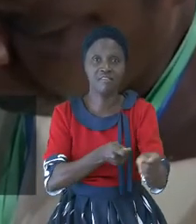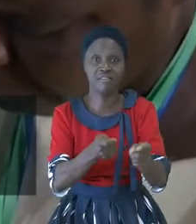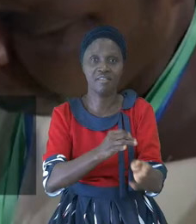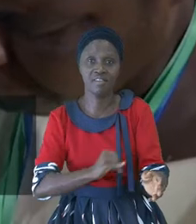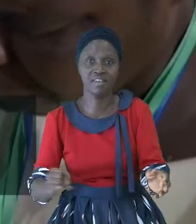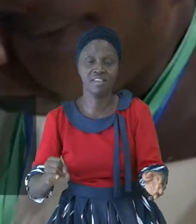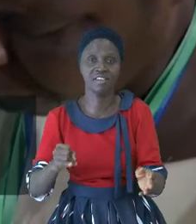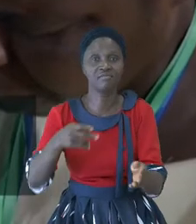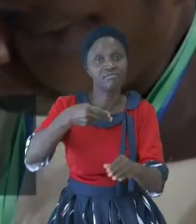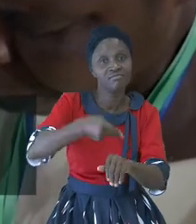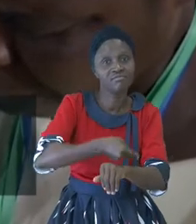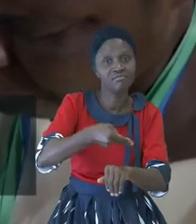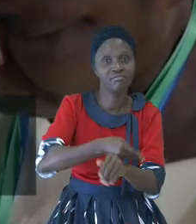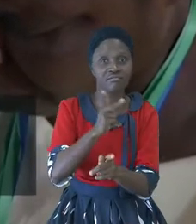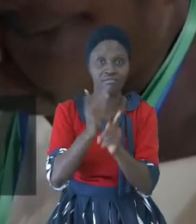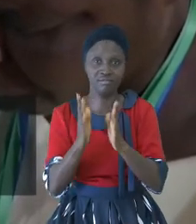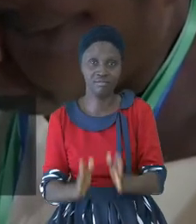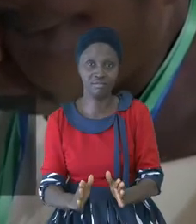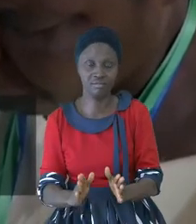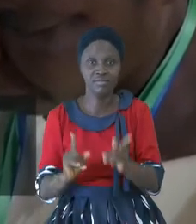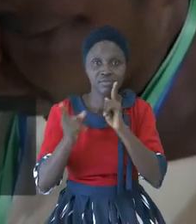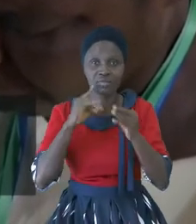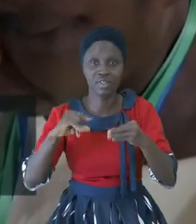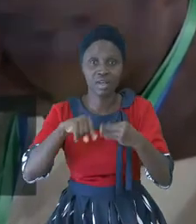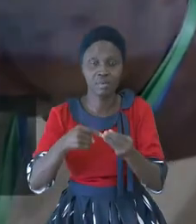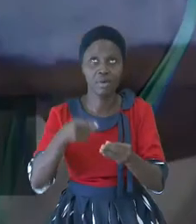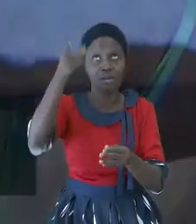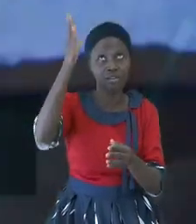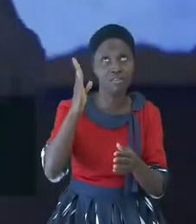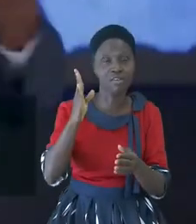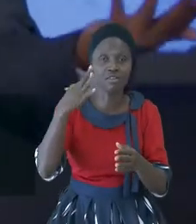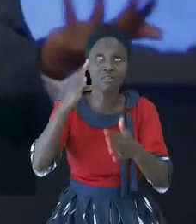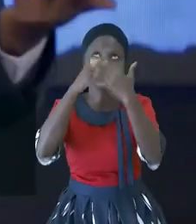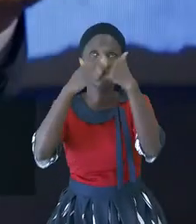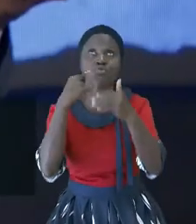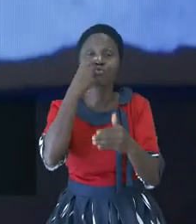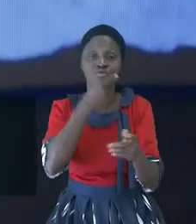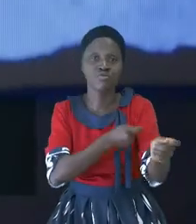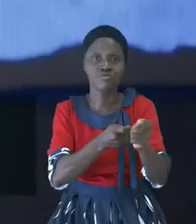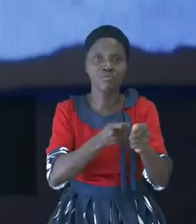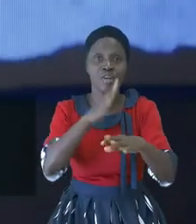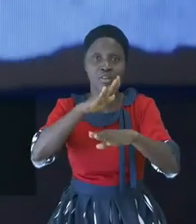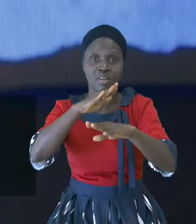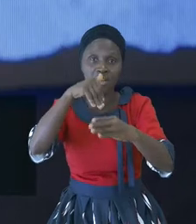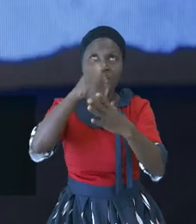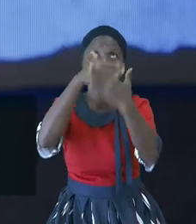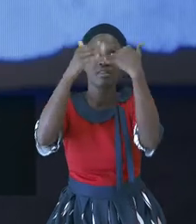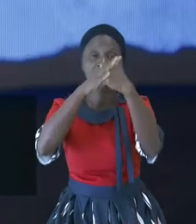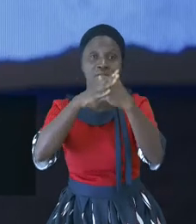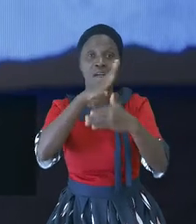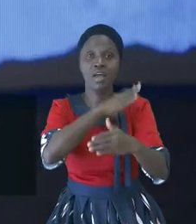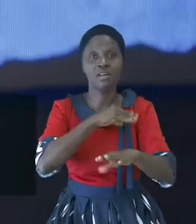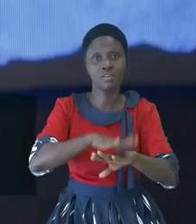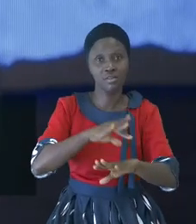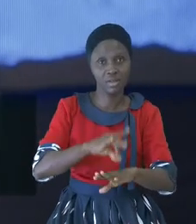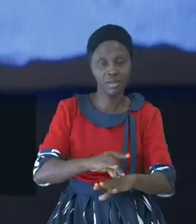the God of heaven. He rules the earth, he reigns in heaven, and he reigns in the life of everyone